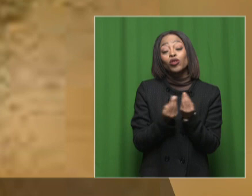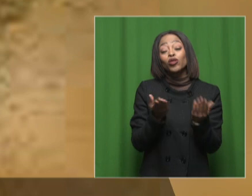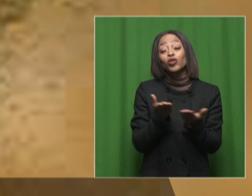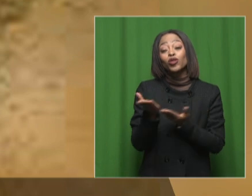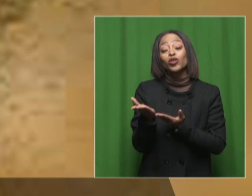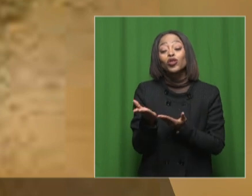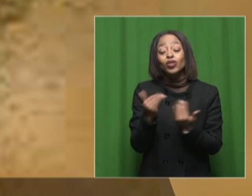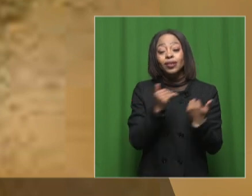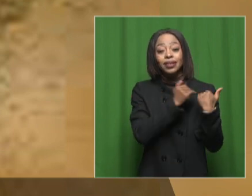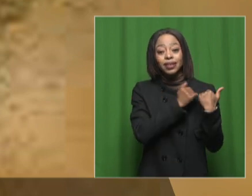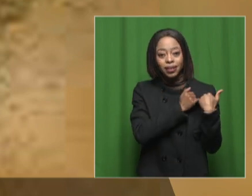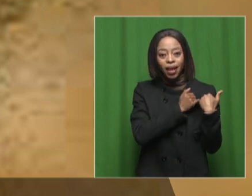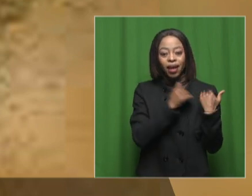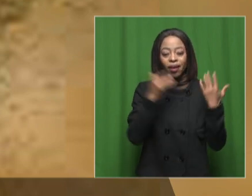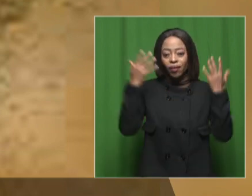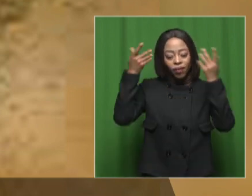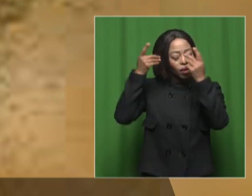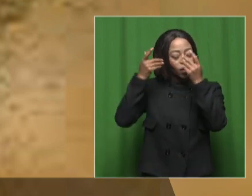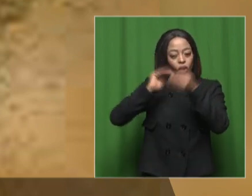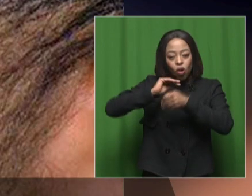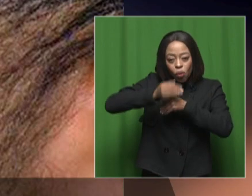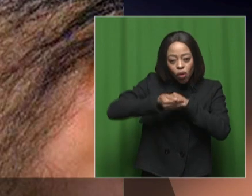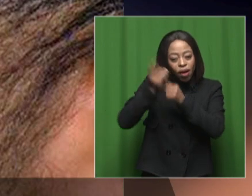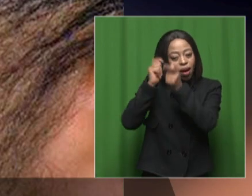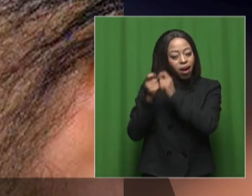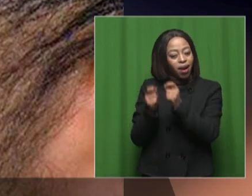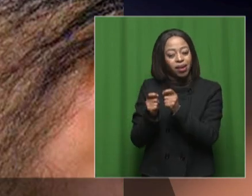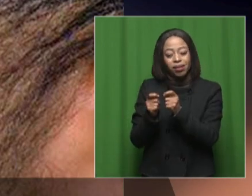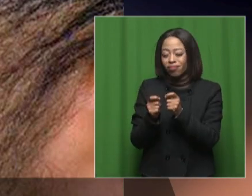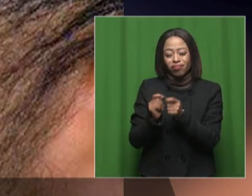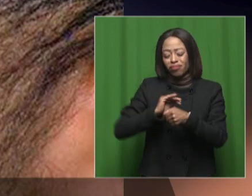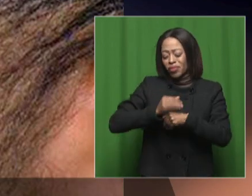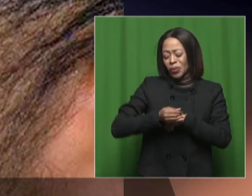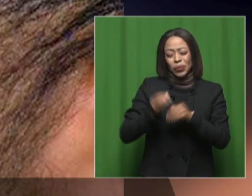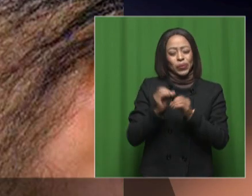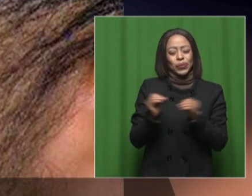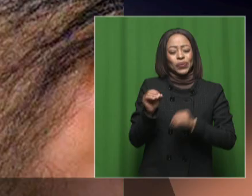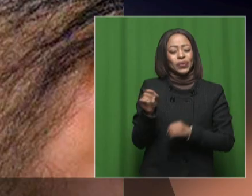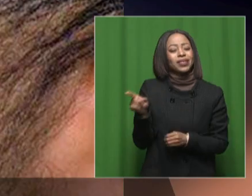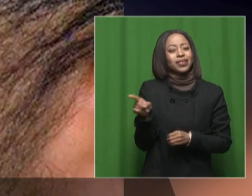safe hairstyles or protective hairstyles, actually, they're not protective at all,